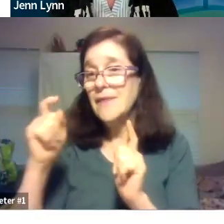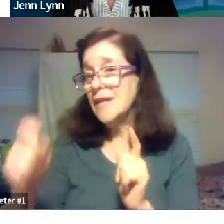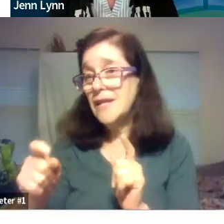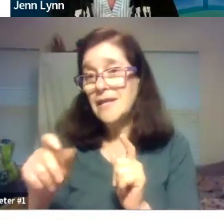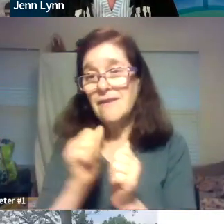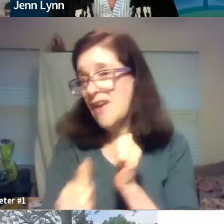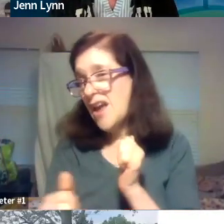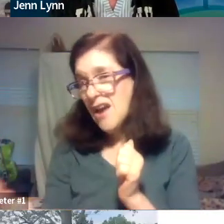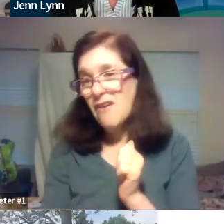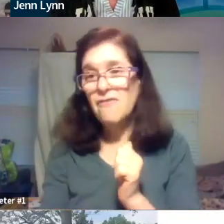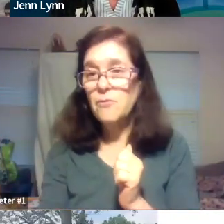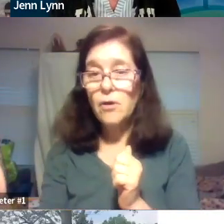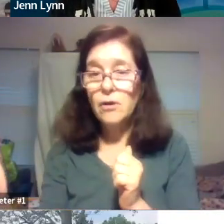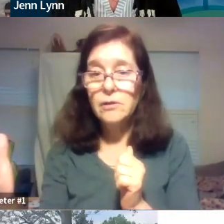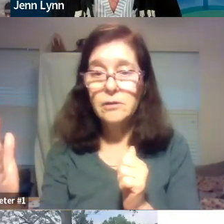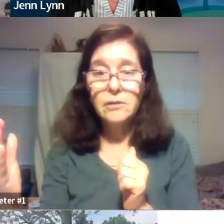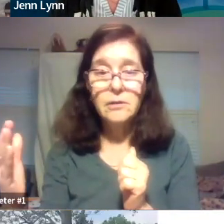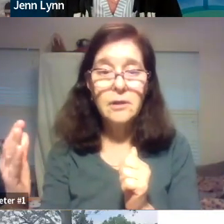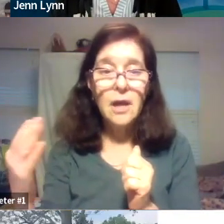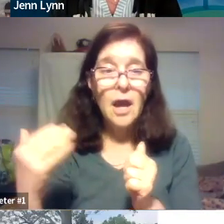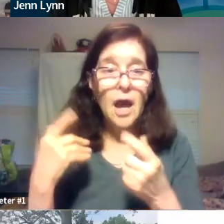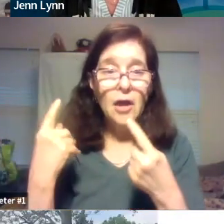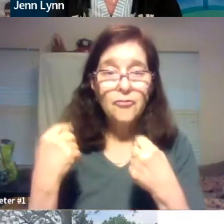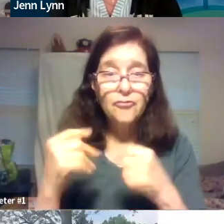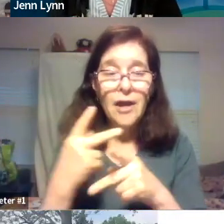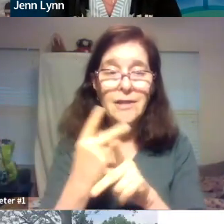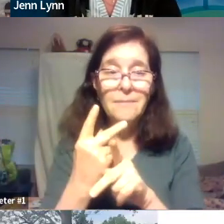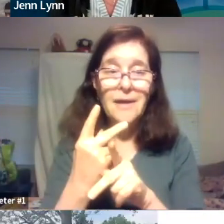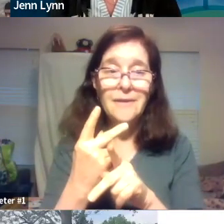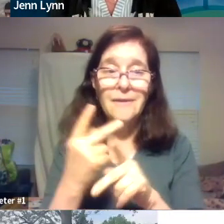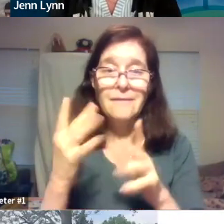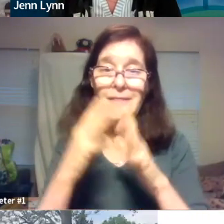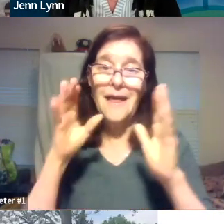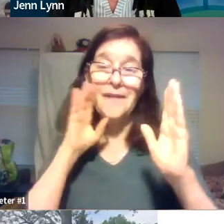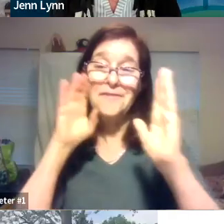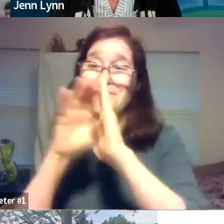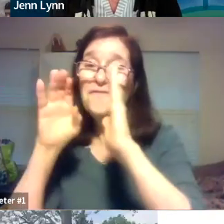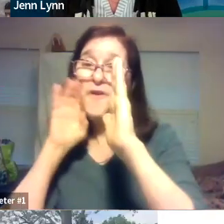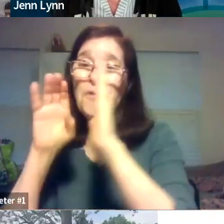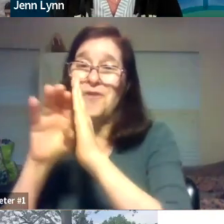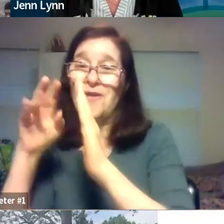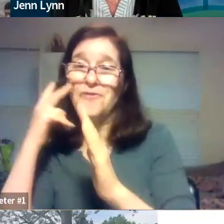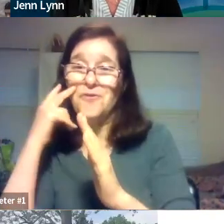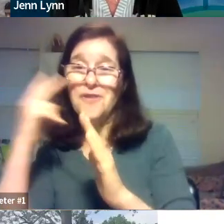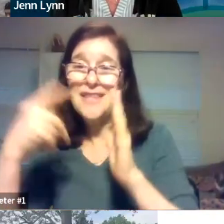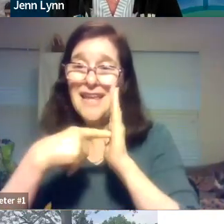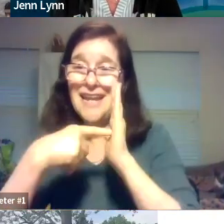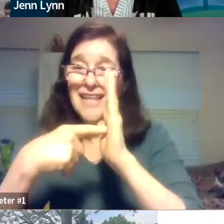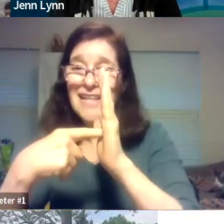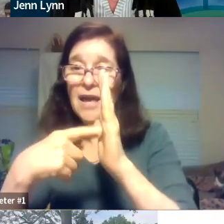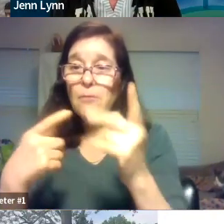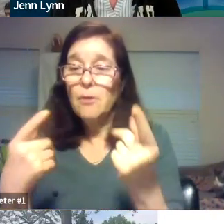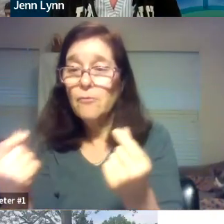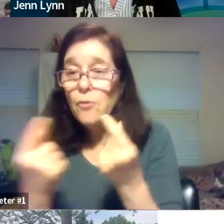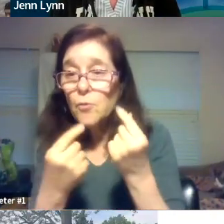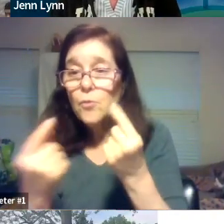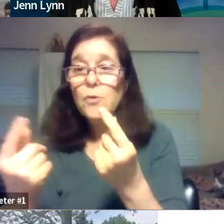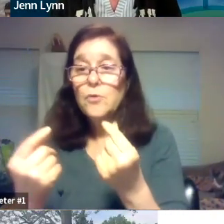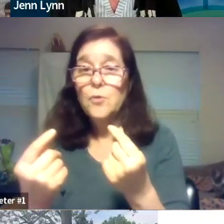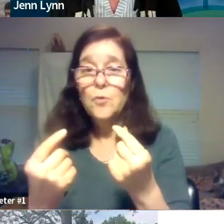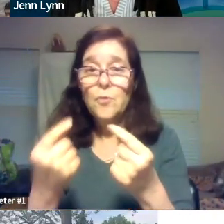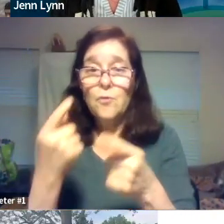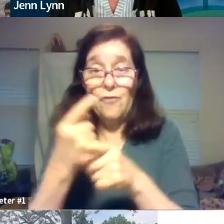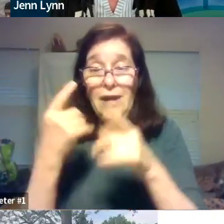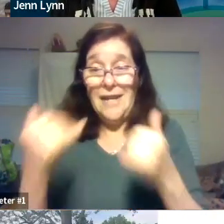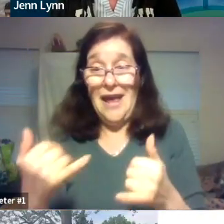to the next page. I tried to make this lots of photographs so you can kind of get an example of what we do. Right now,